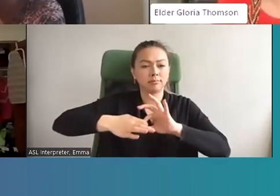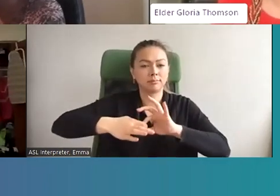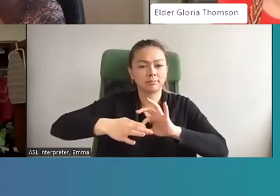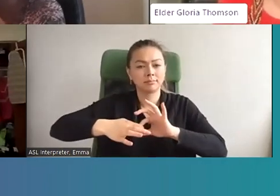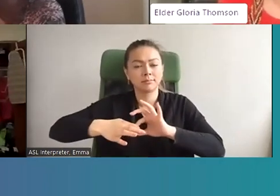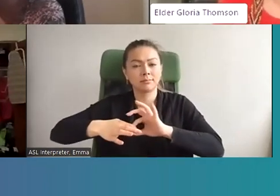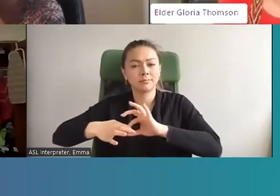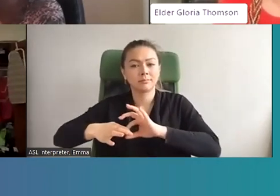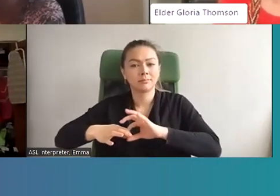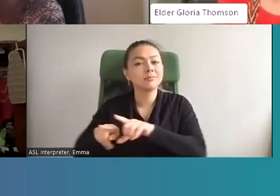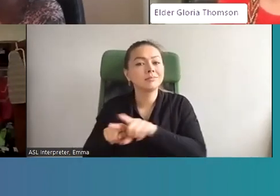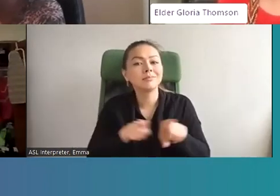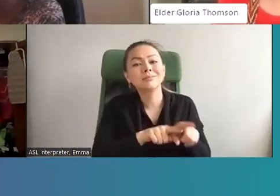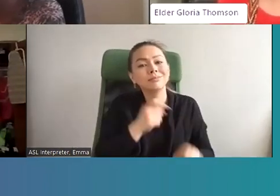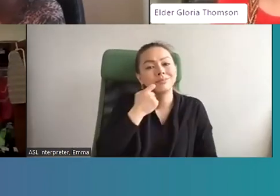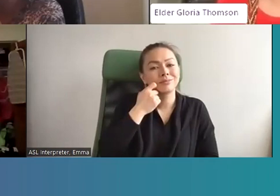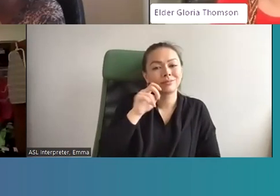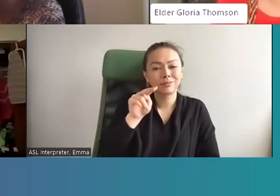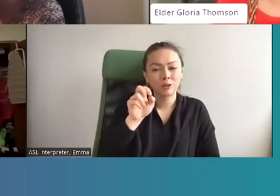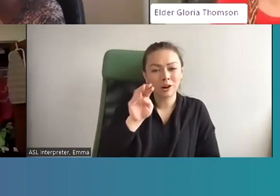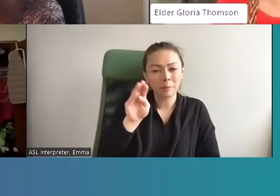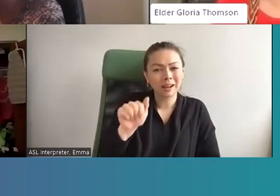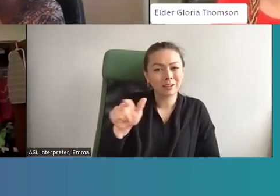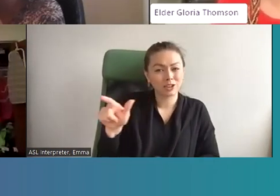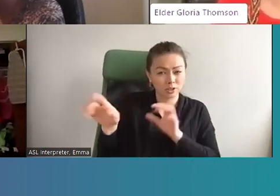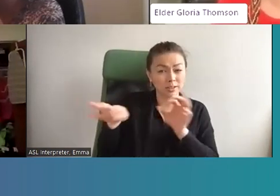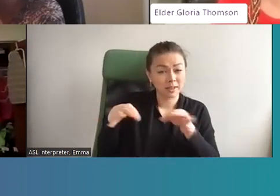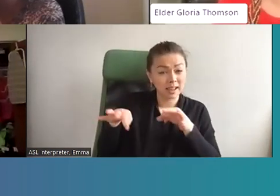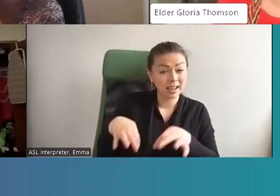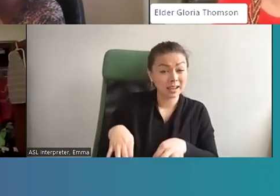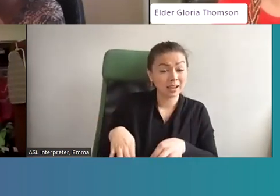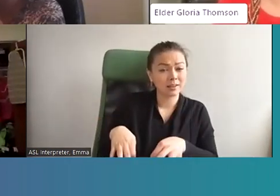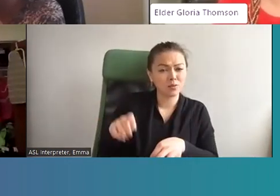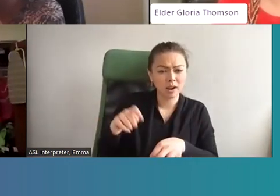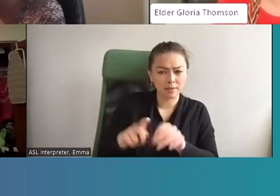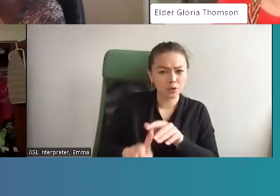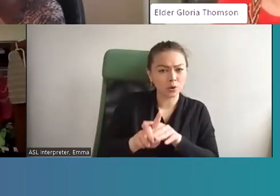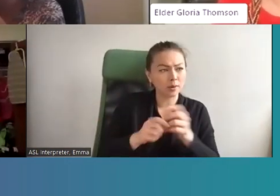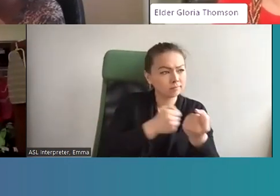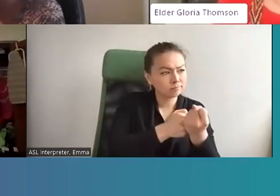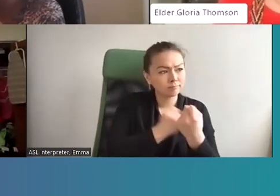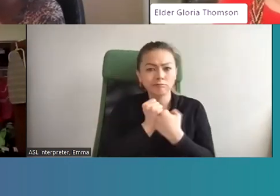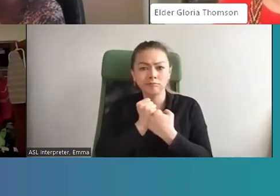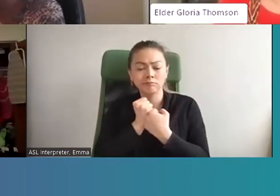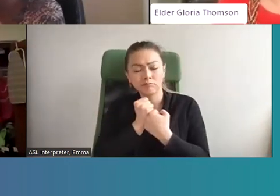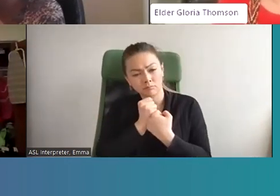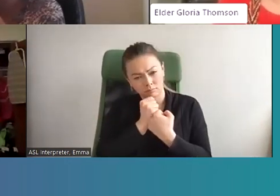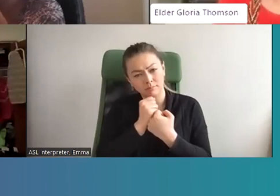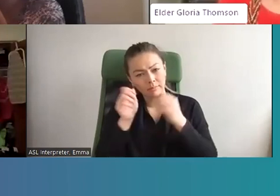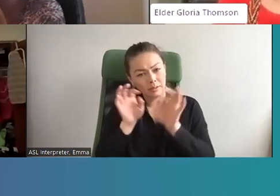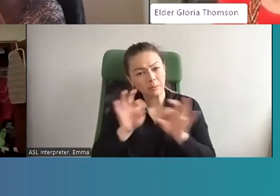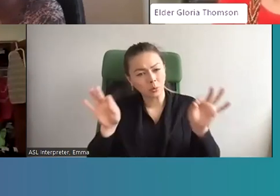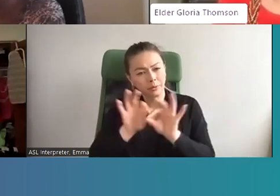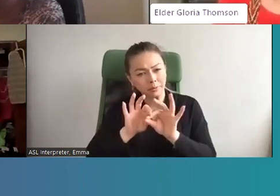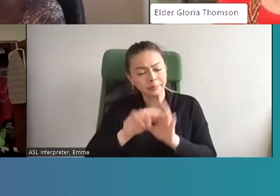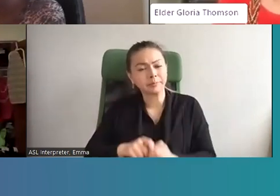beautifully communicated, to be present for each other. And